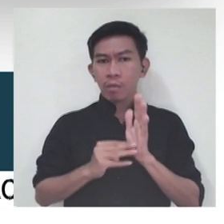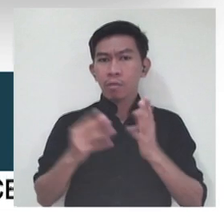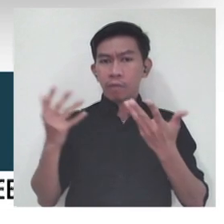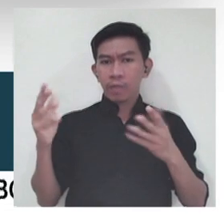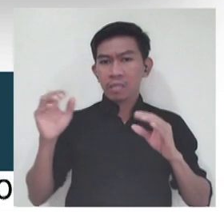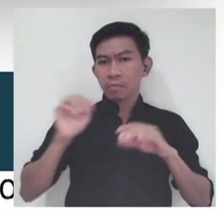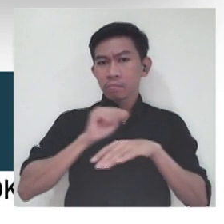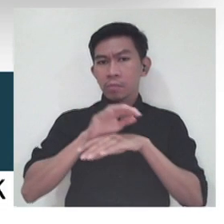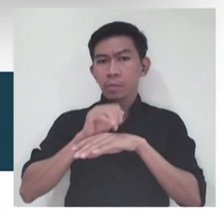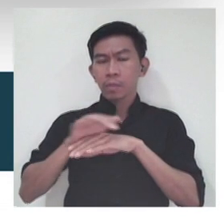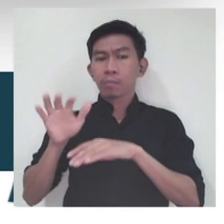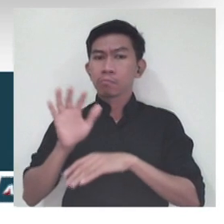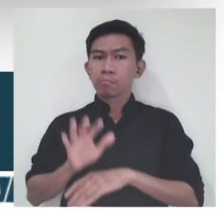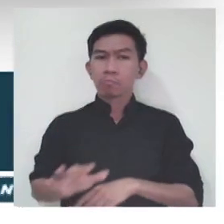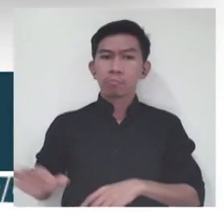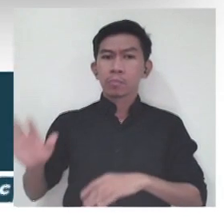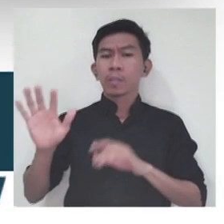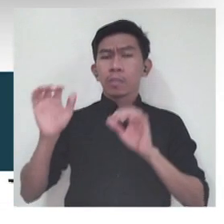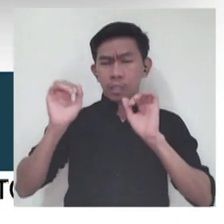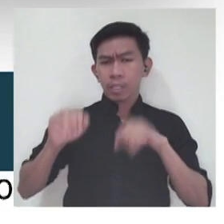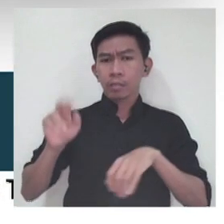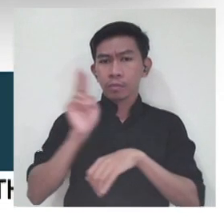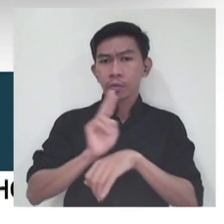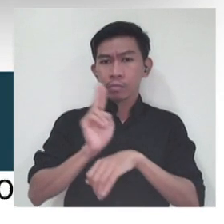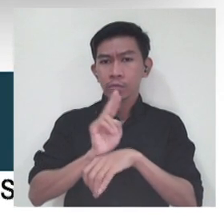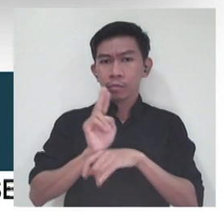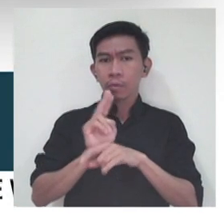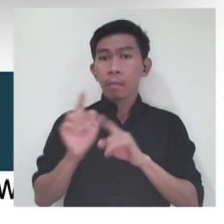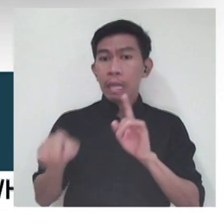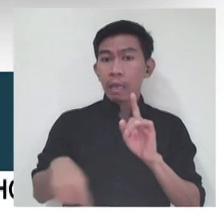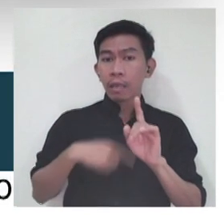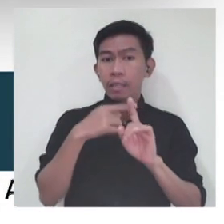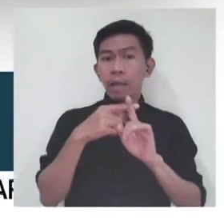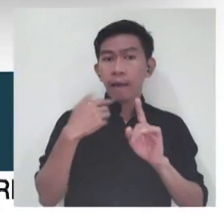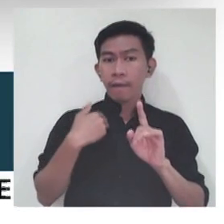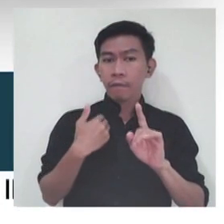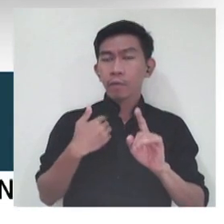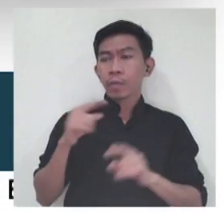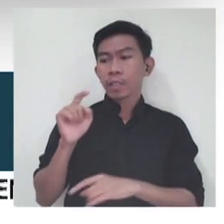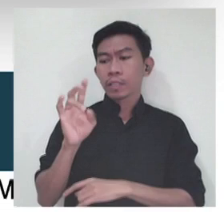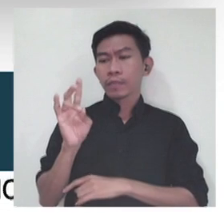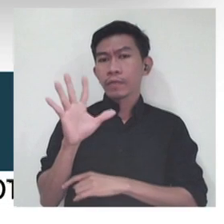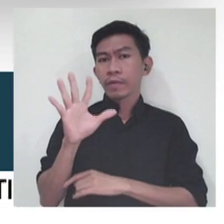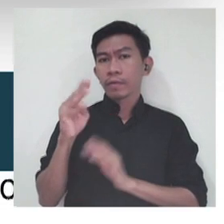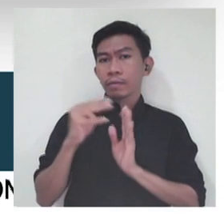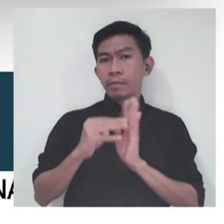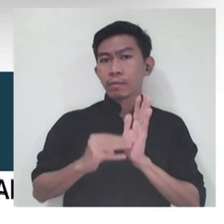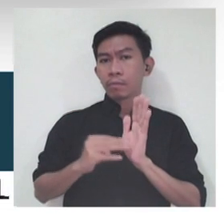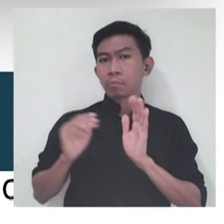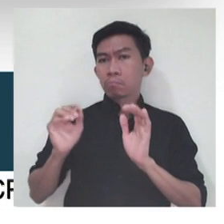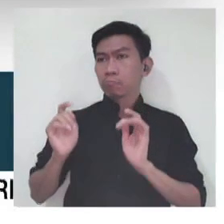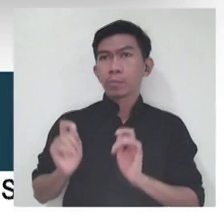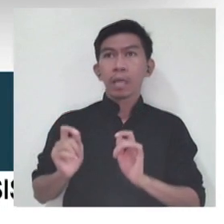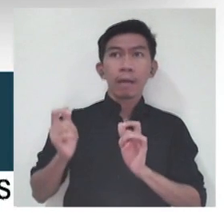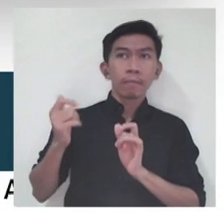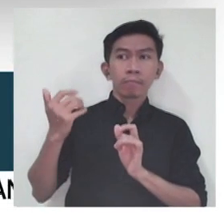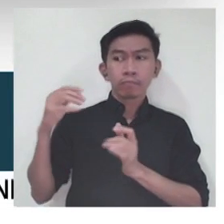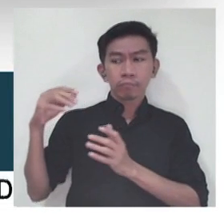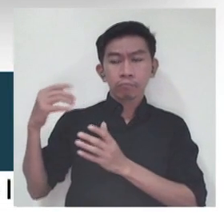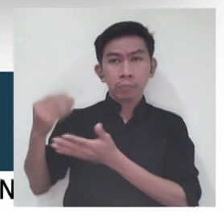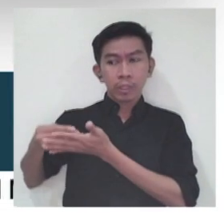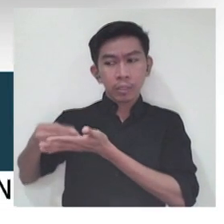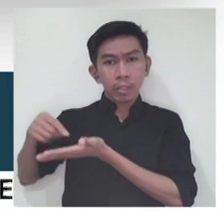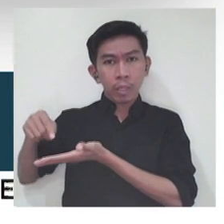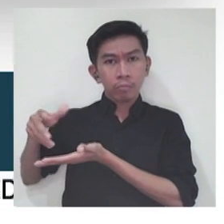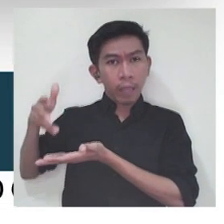at maaari po natin gamitin. Bukod po dyan, may 175 million tayo na quick response fund na maaari